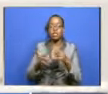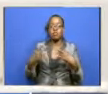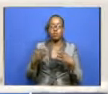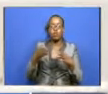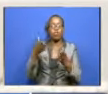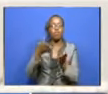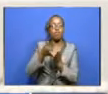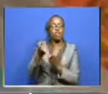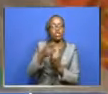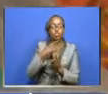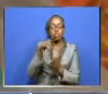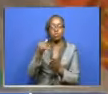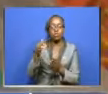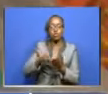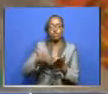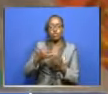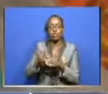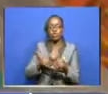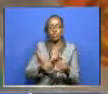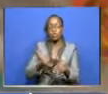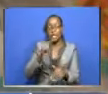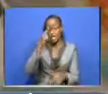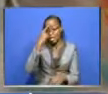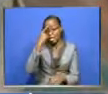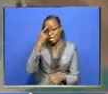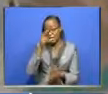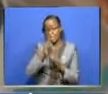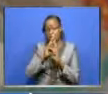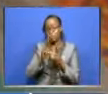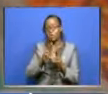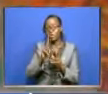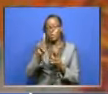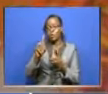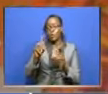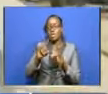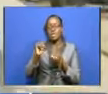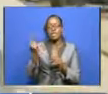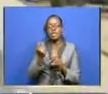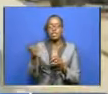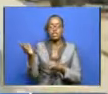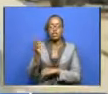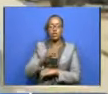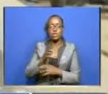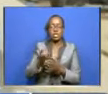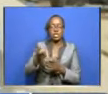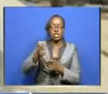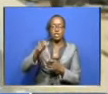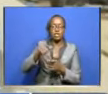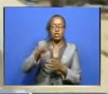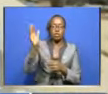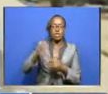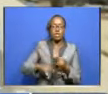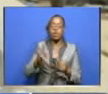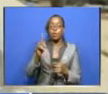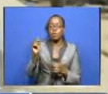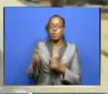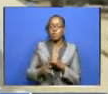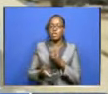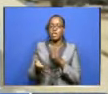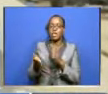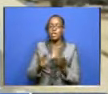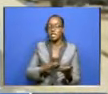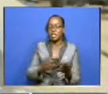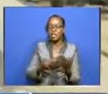fail to comply. And India has been reporting the world's largest single-day increase in cases for more than a month. Its death toll has also